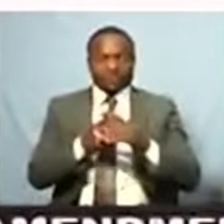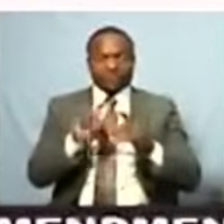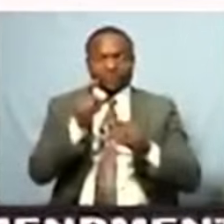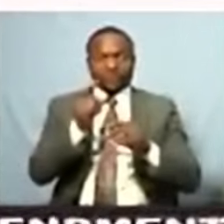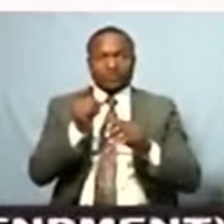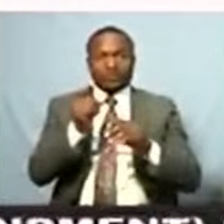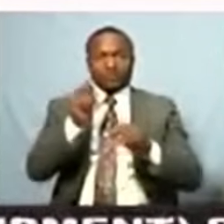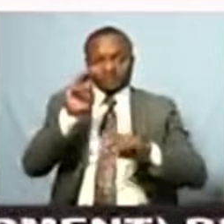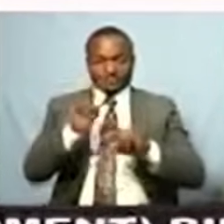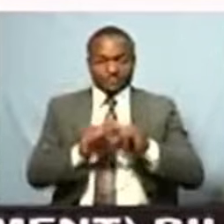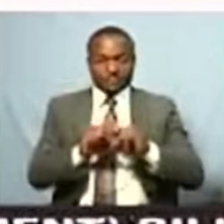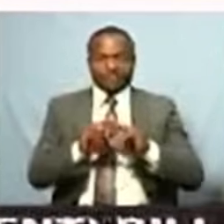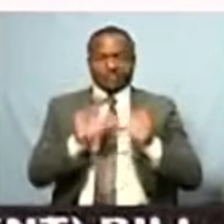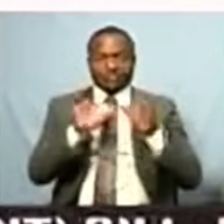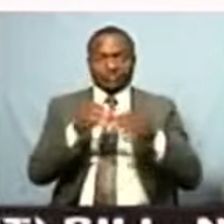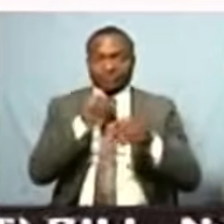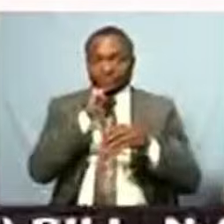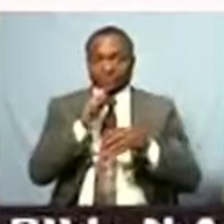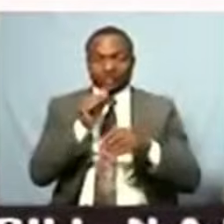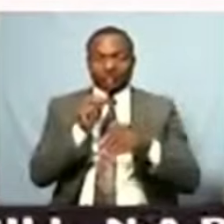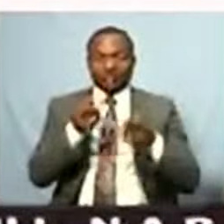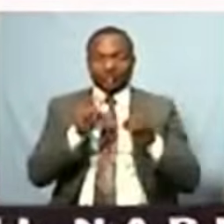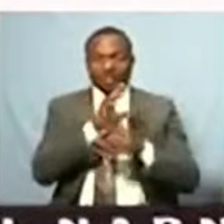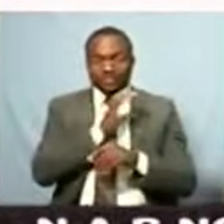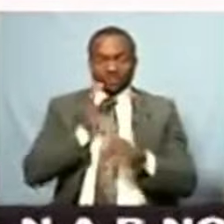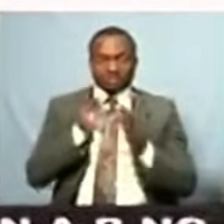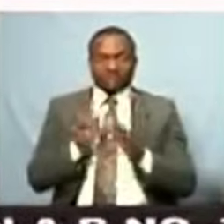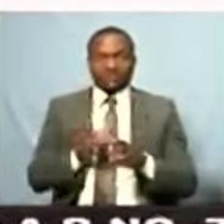than from when the councillors are sworn into office.